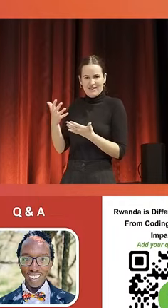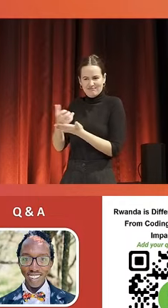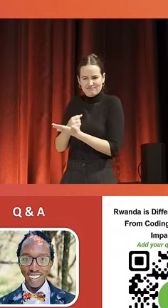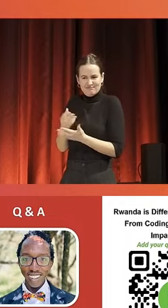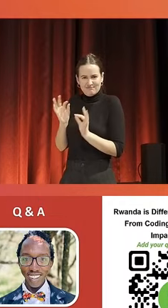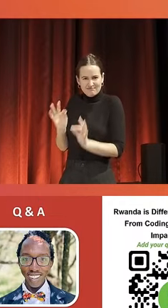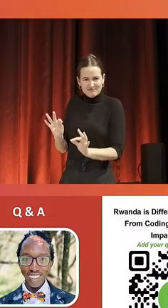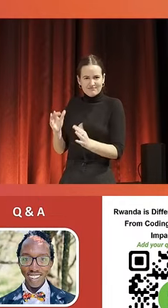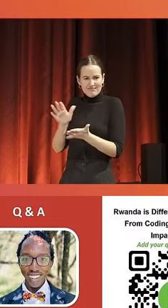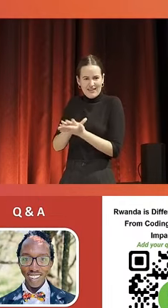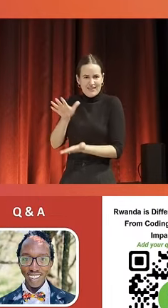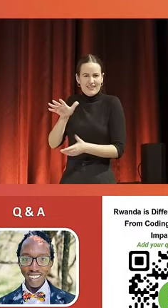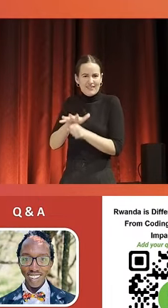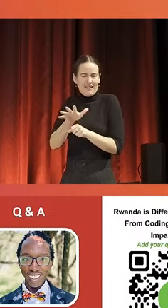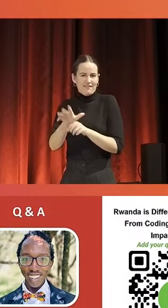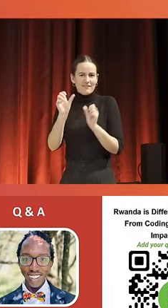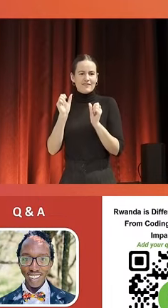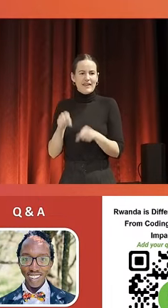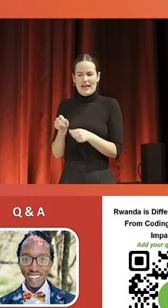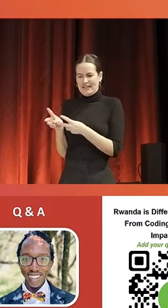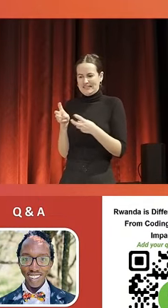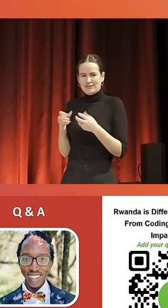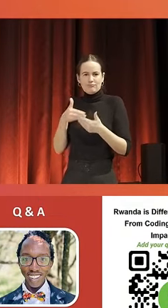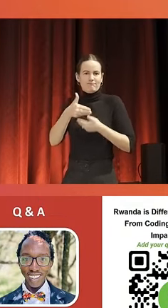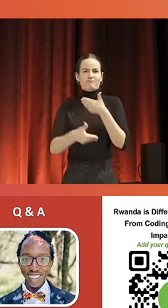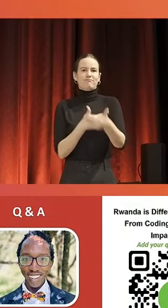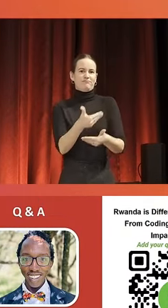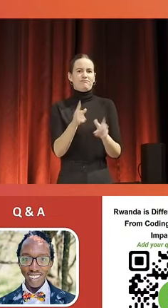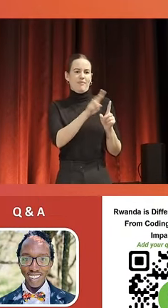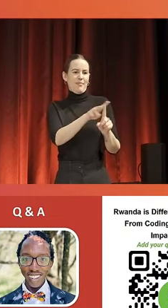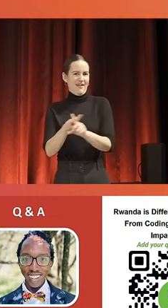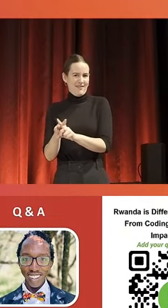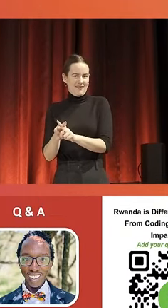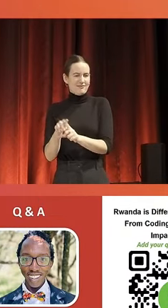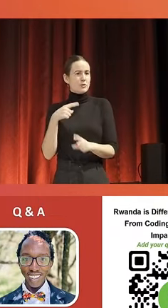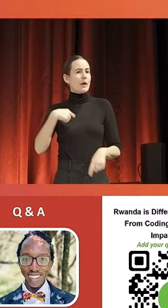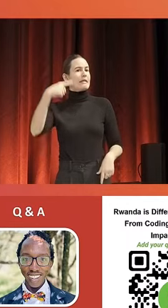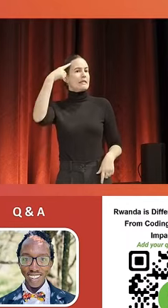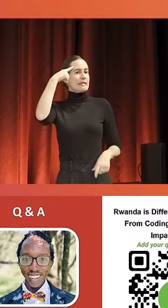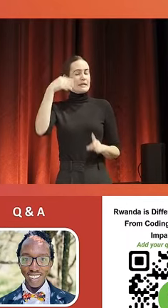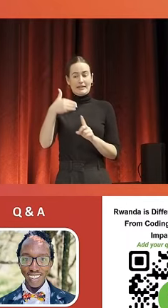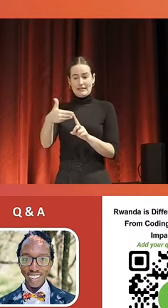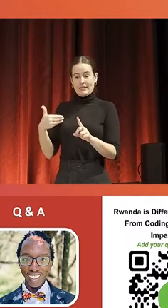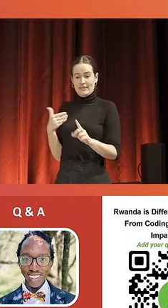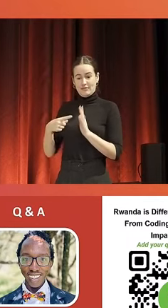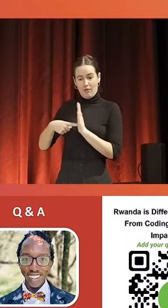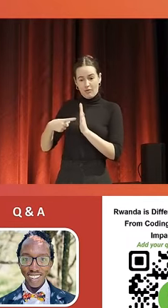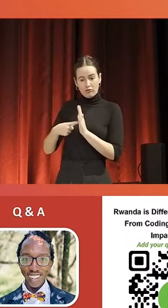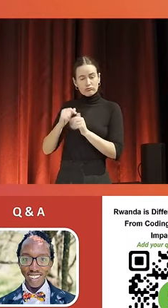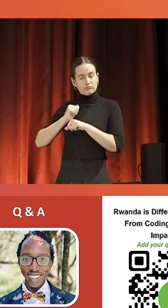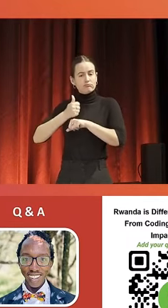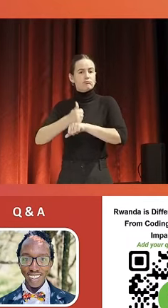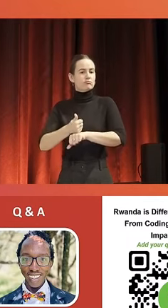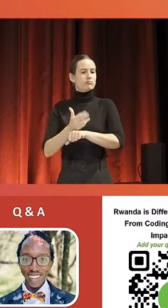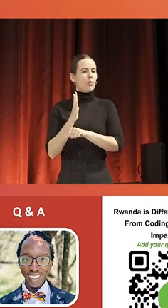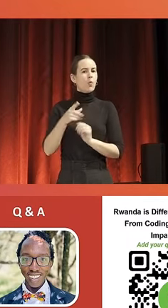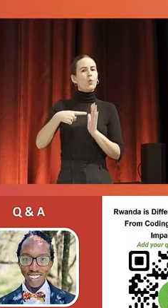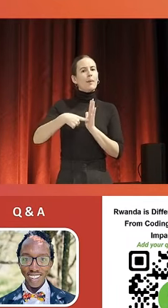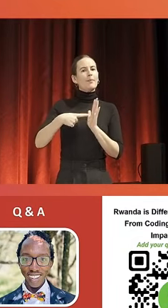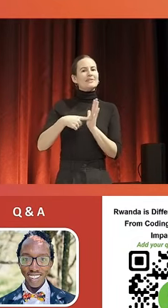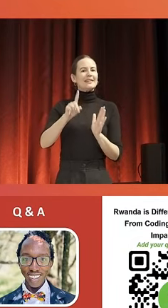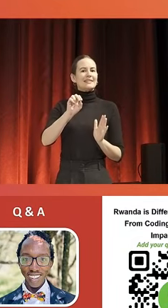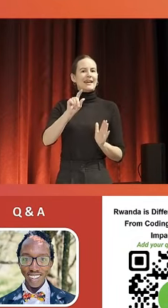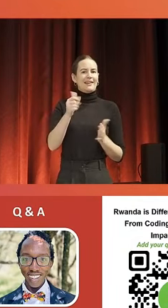extract value from these models. I do believe that, yes, these models will represent the data that is fed to